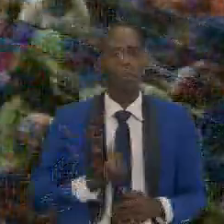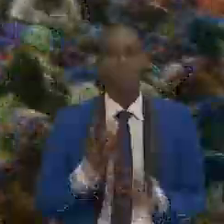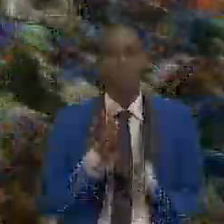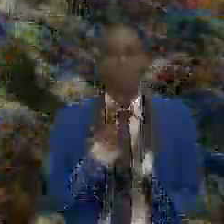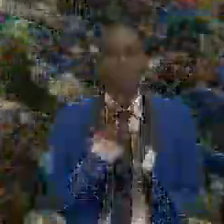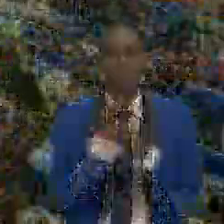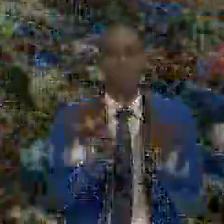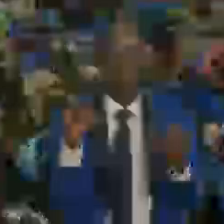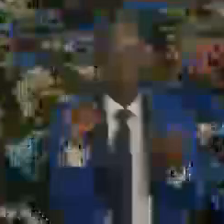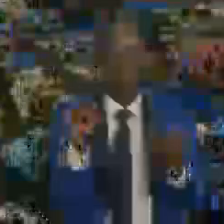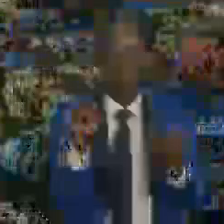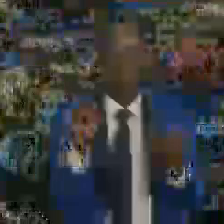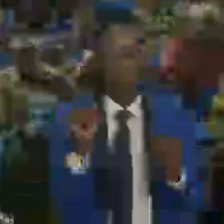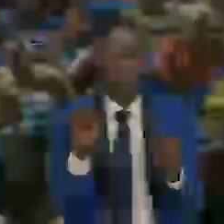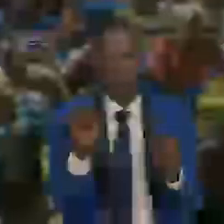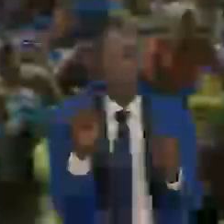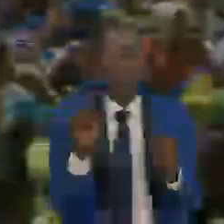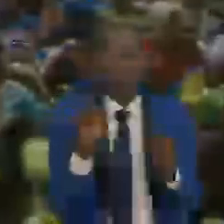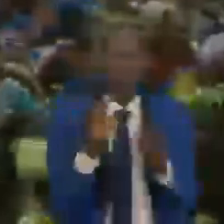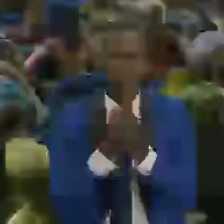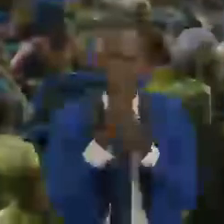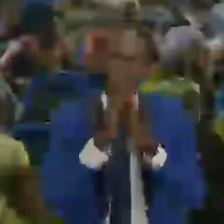salvation, peace of mind,